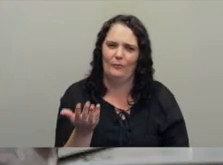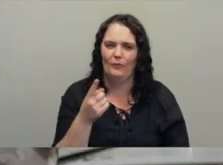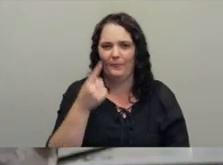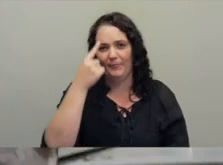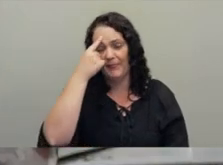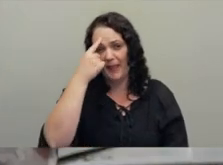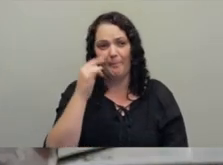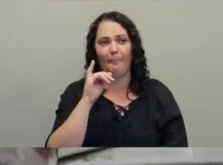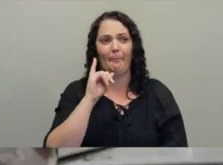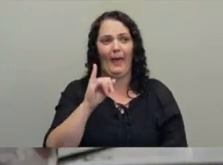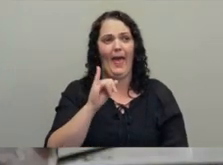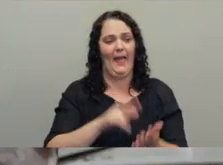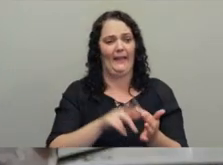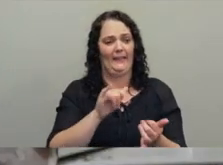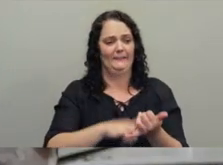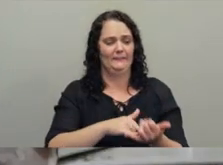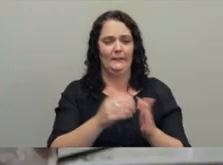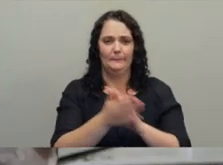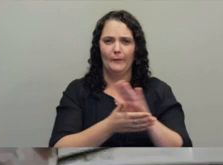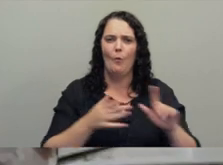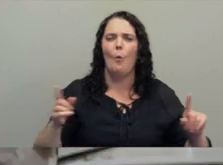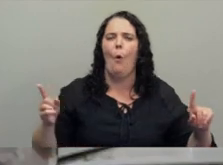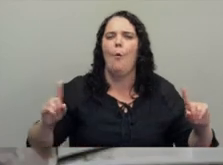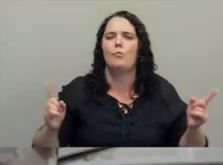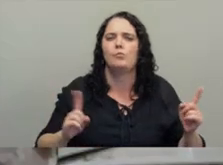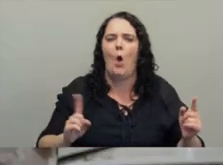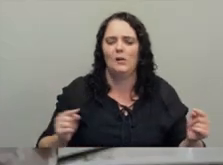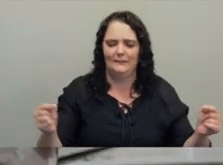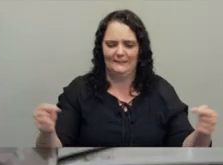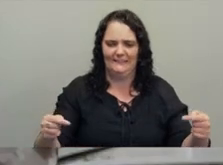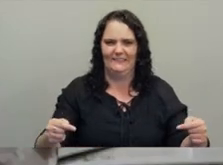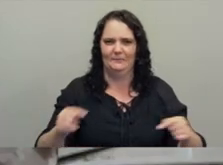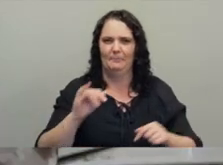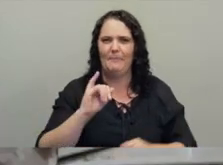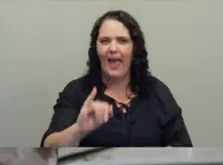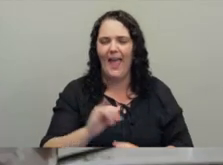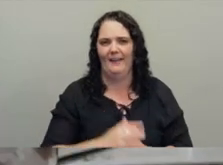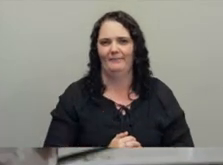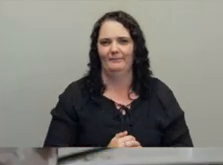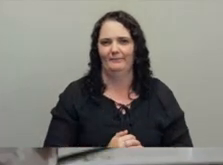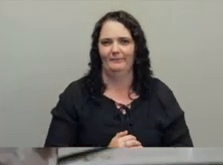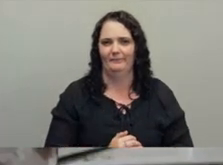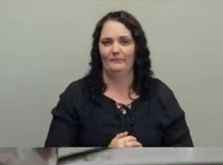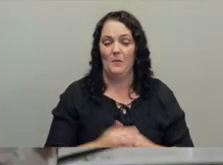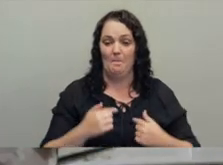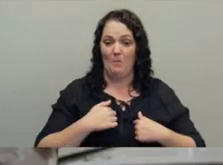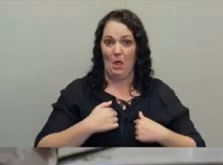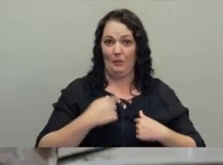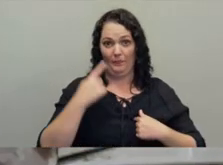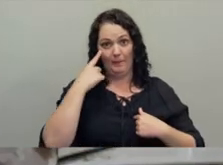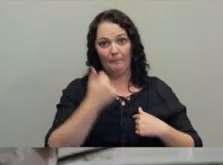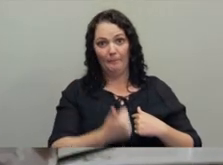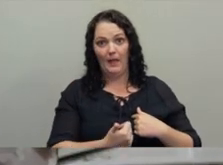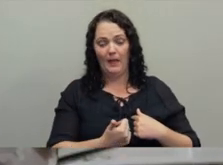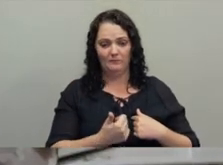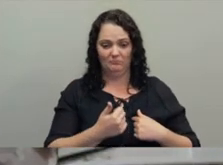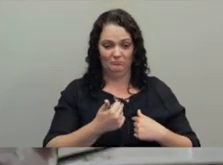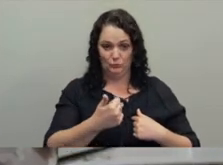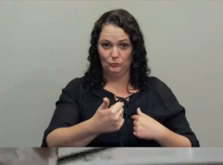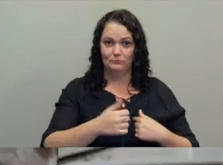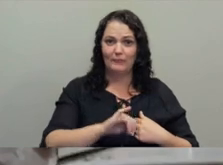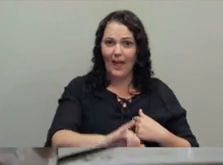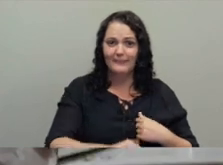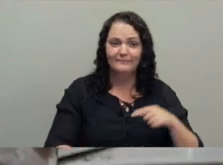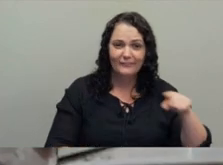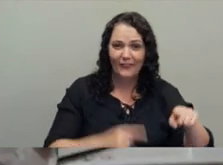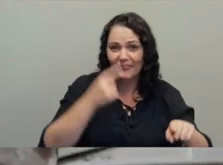think about badness, there's a lot of different ways that you can take badness and your interpretation of badness. So we're gonna do one final big bad